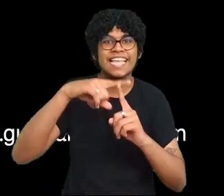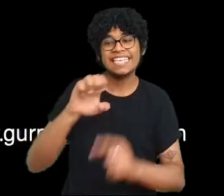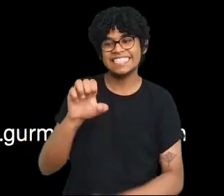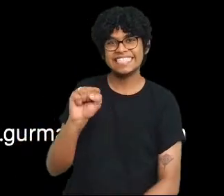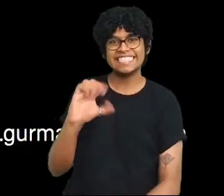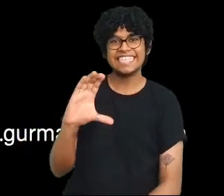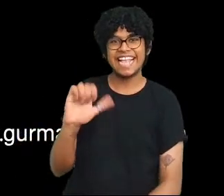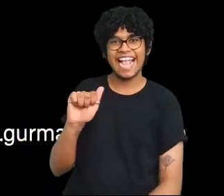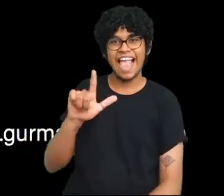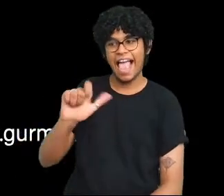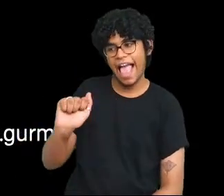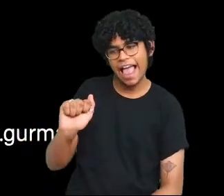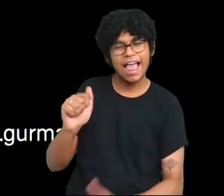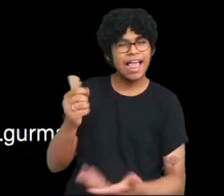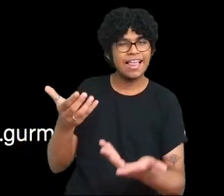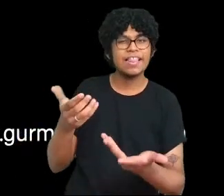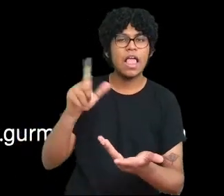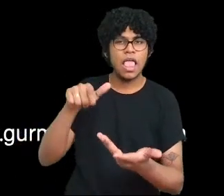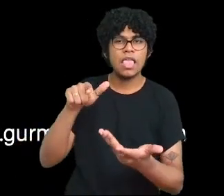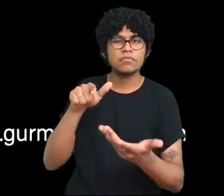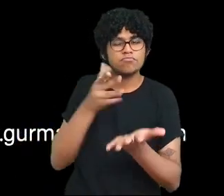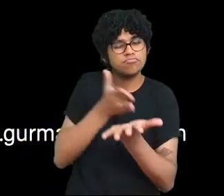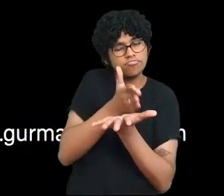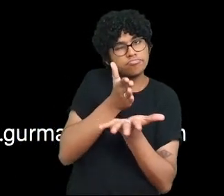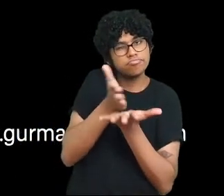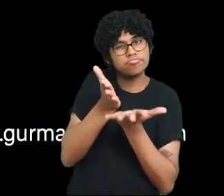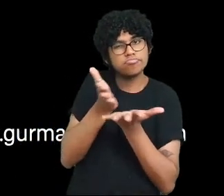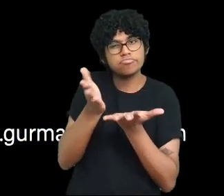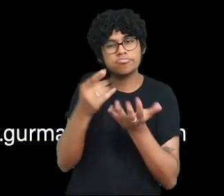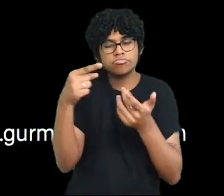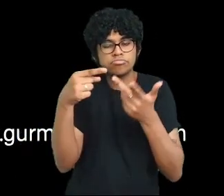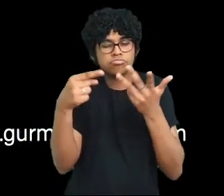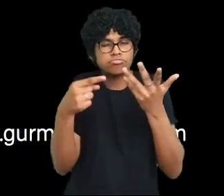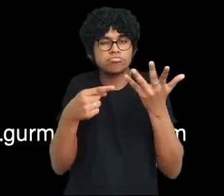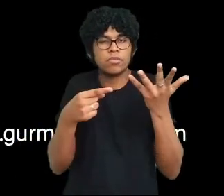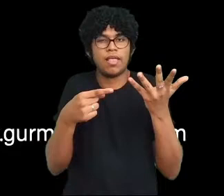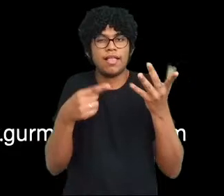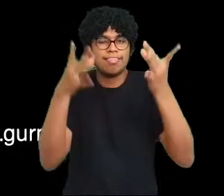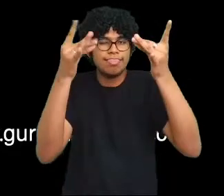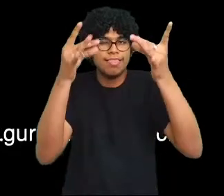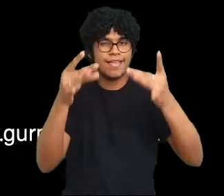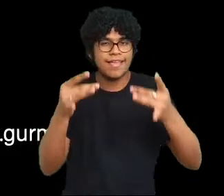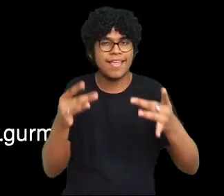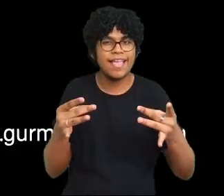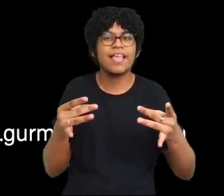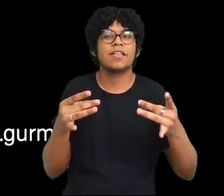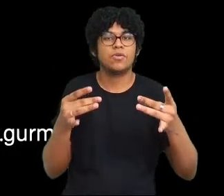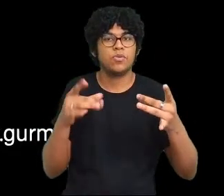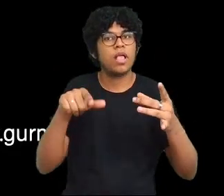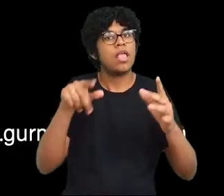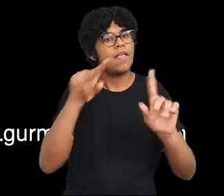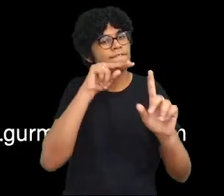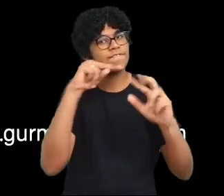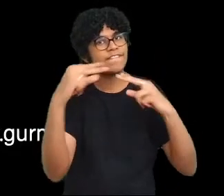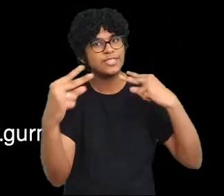the design of data visualizations. Some of these tutorials also cover those